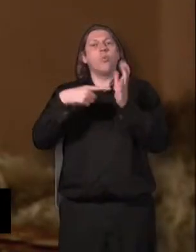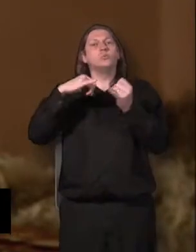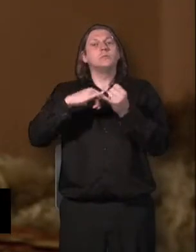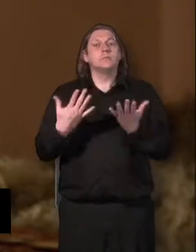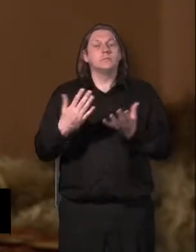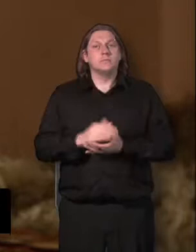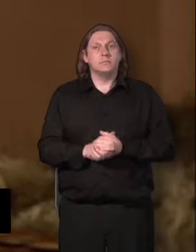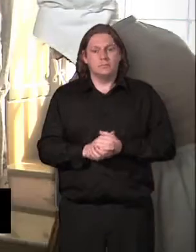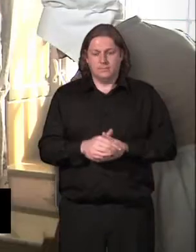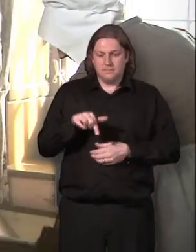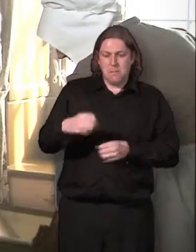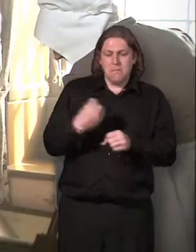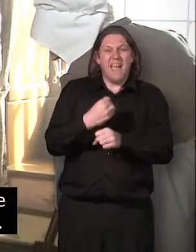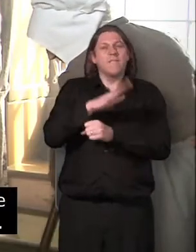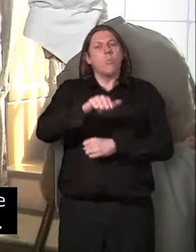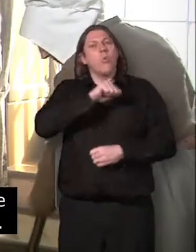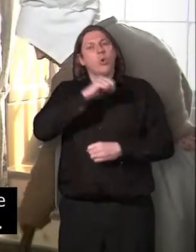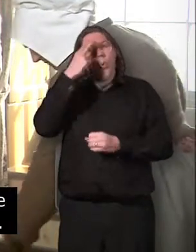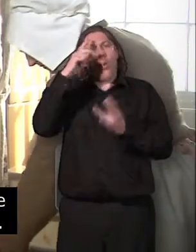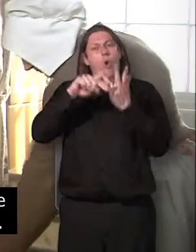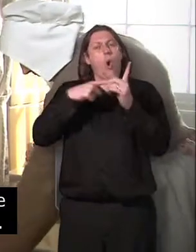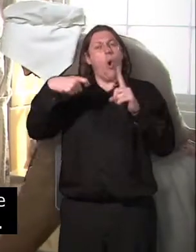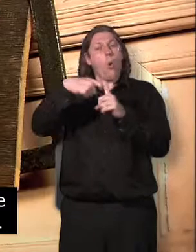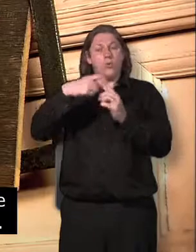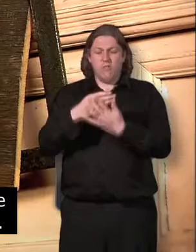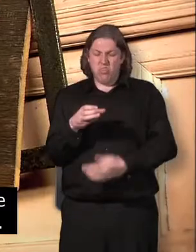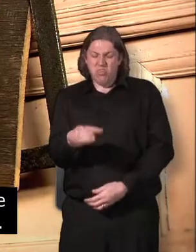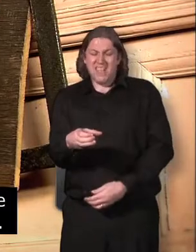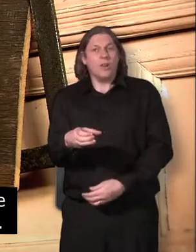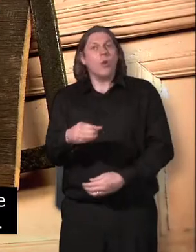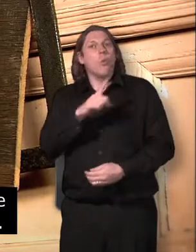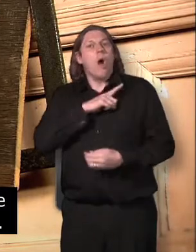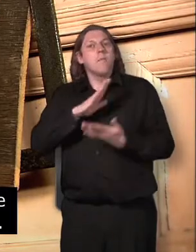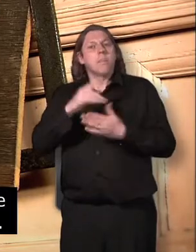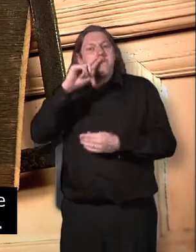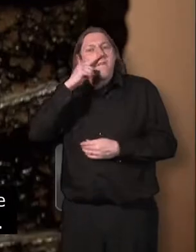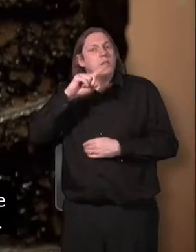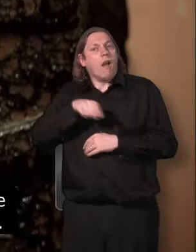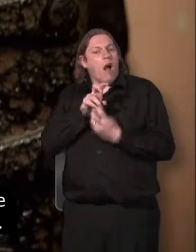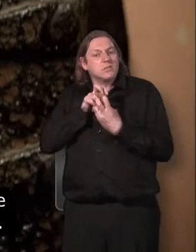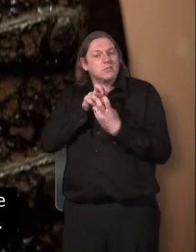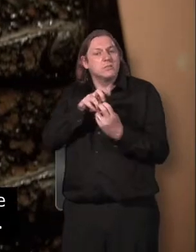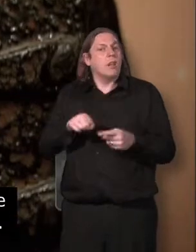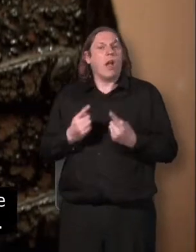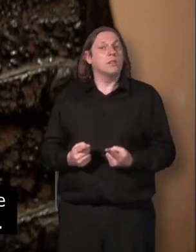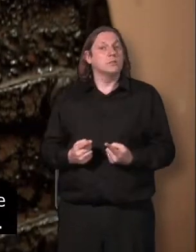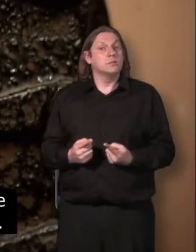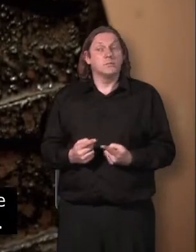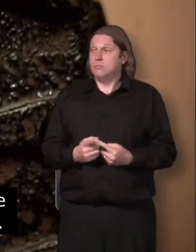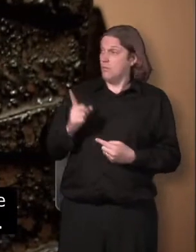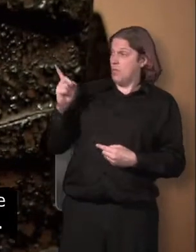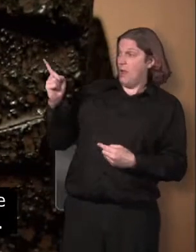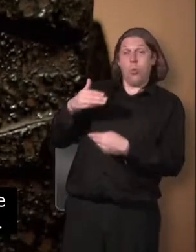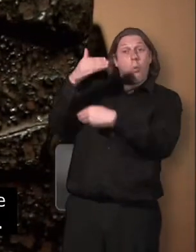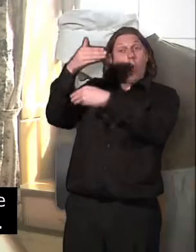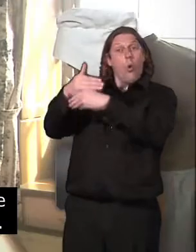keeping the mice out. Over on the wall are two man traps. These would be used on the farm